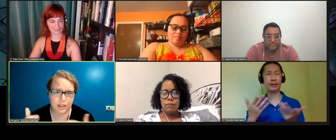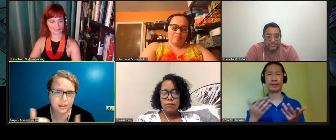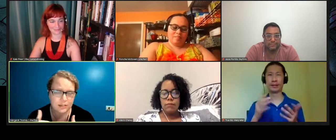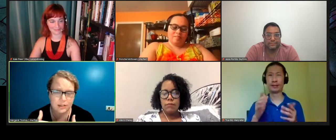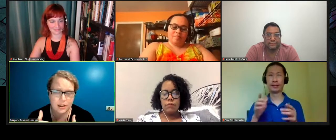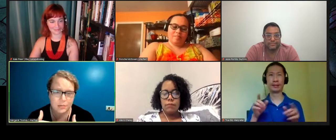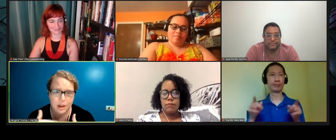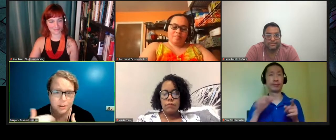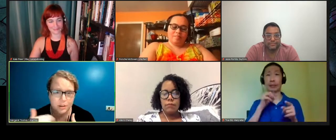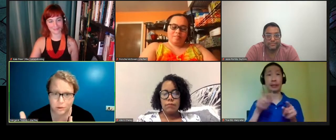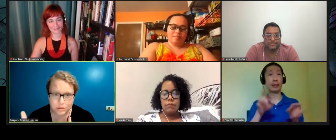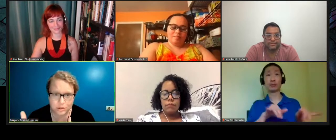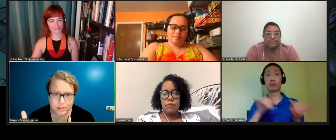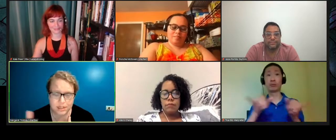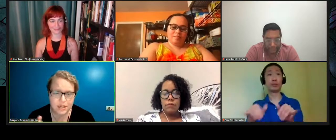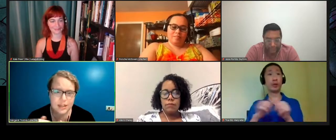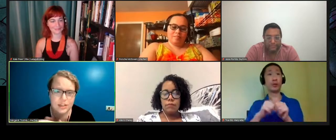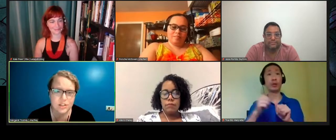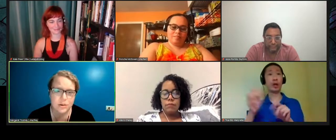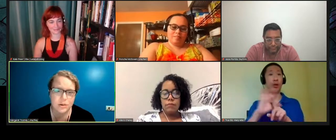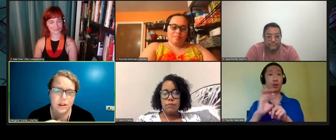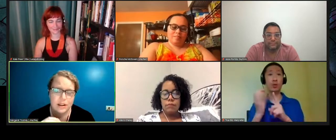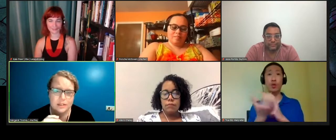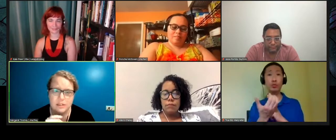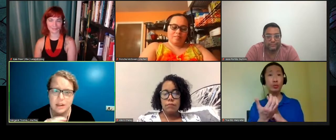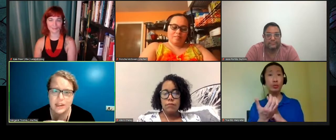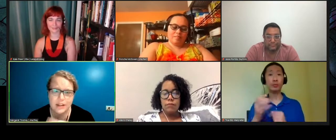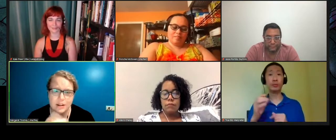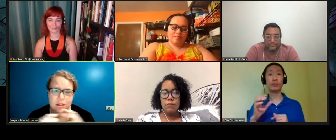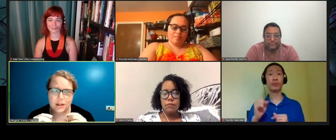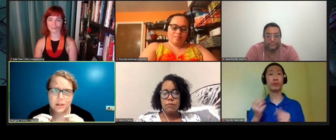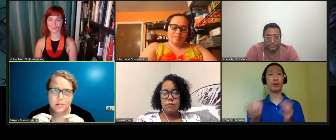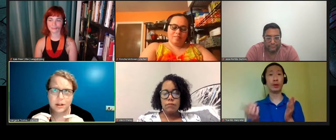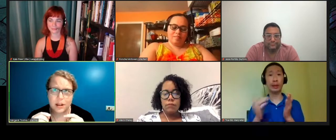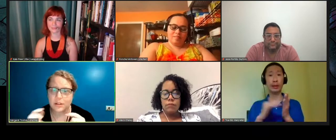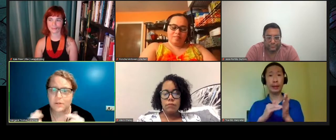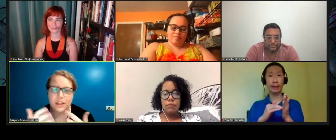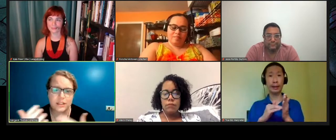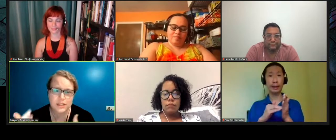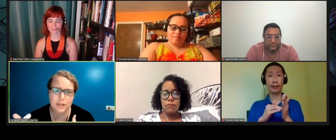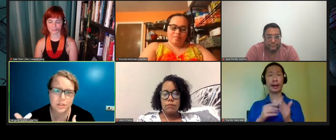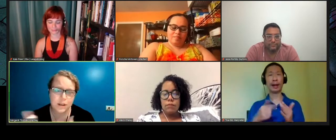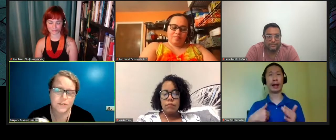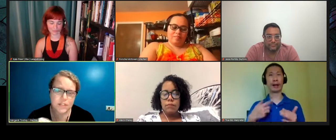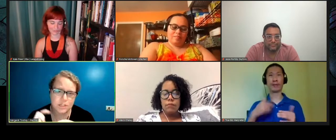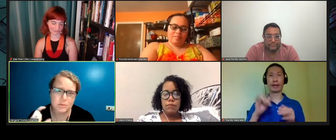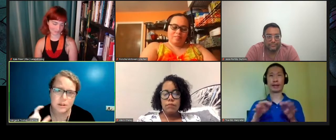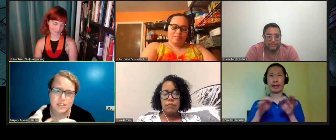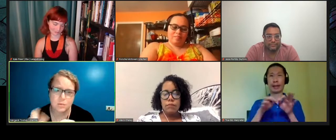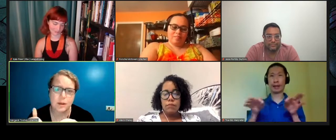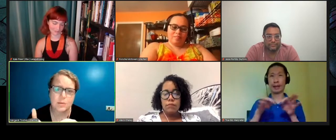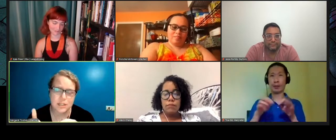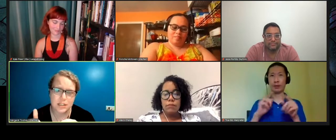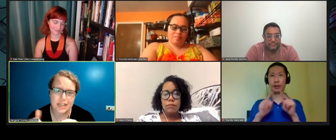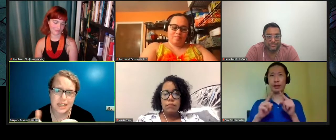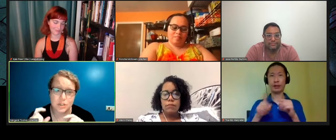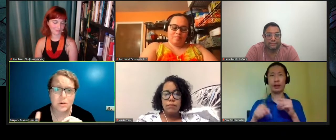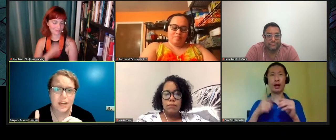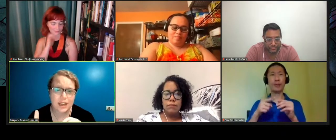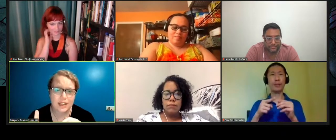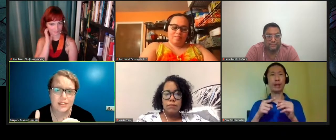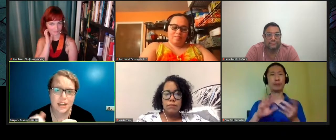way in other cultures. And so it's, again, that kind of feel like this language conversation is about disrupting